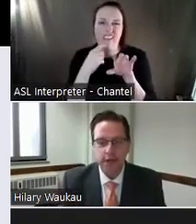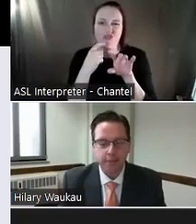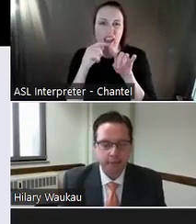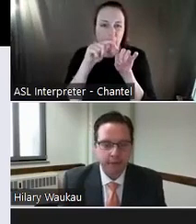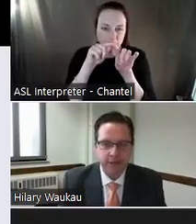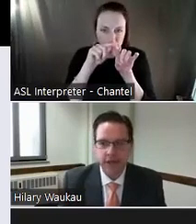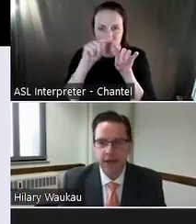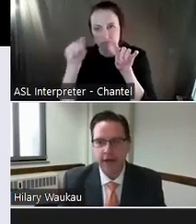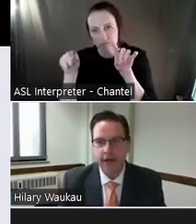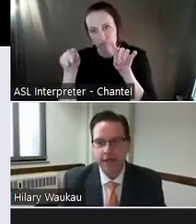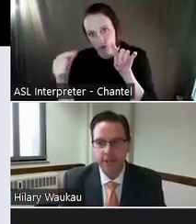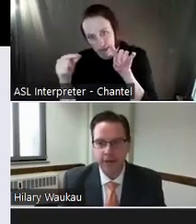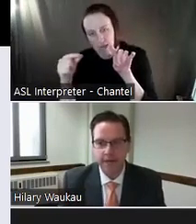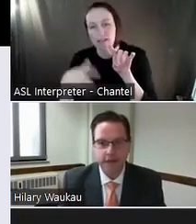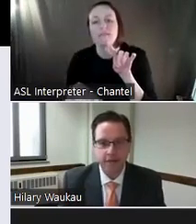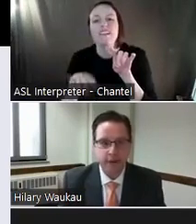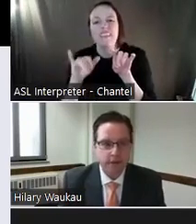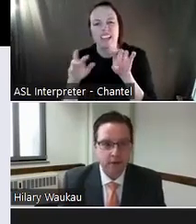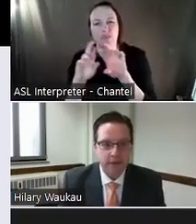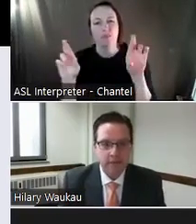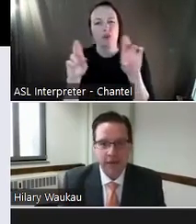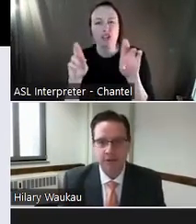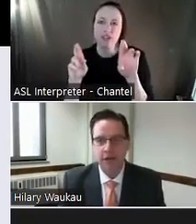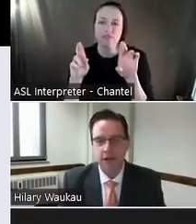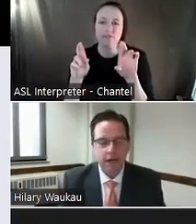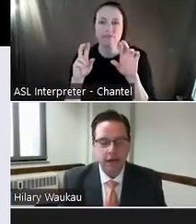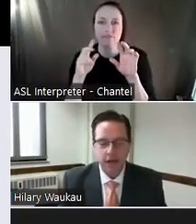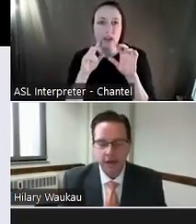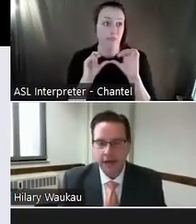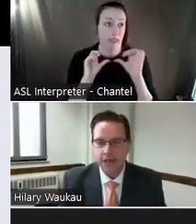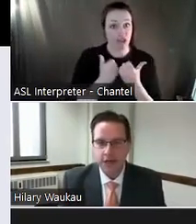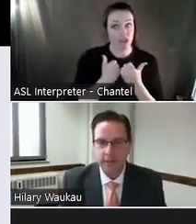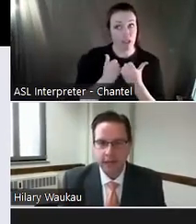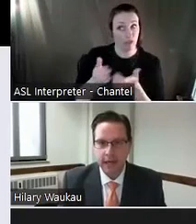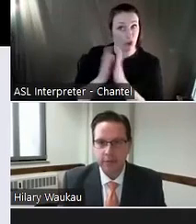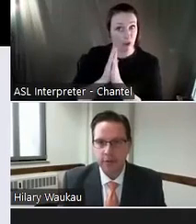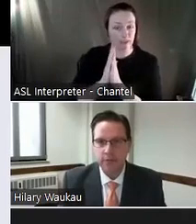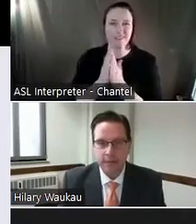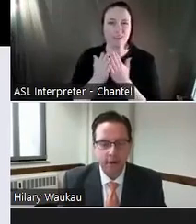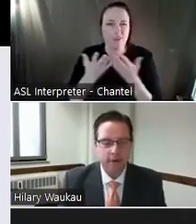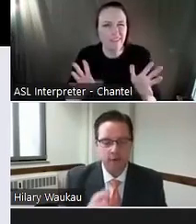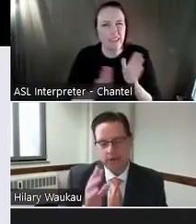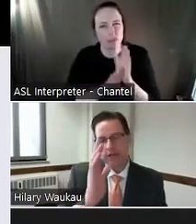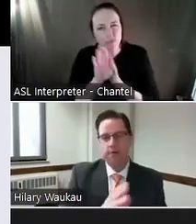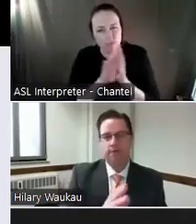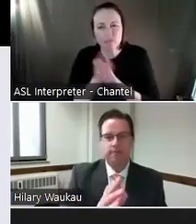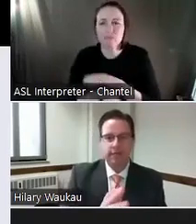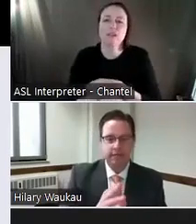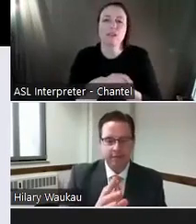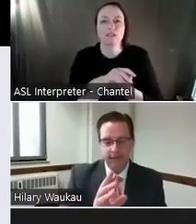included, you know, the preparation and submittal of agency budget requests. That was done, you know, last year, beginning April through September. And then once